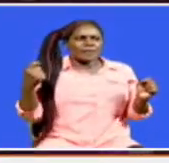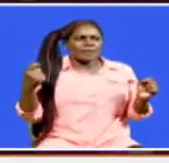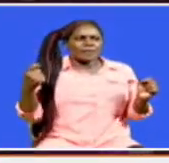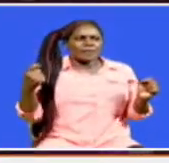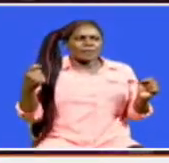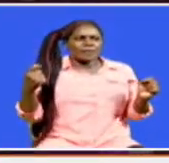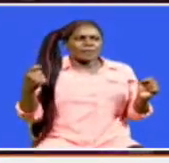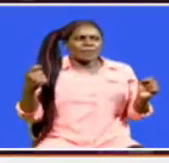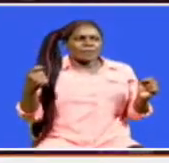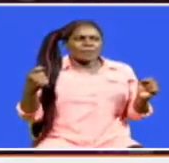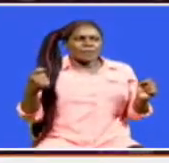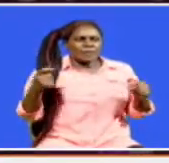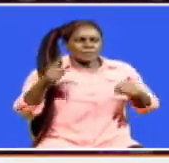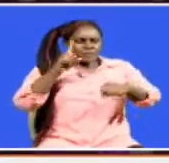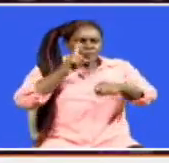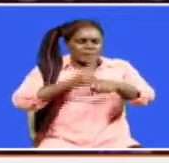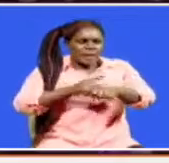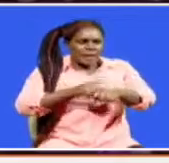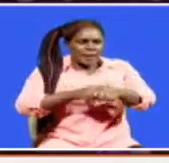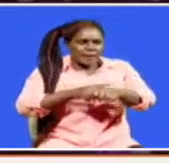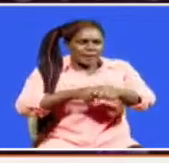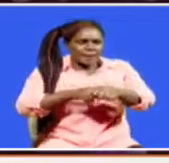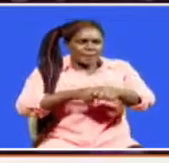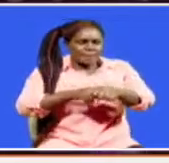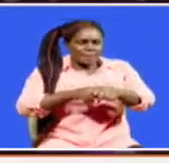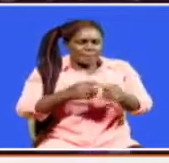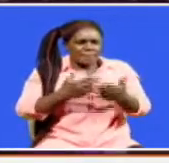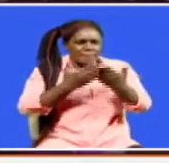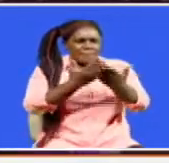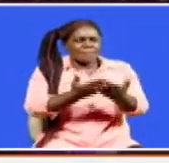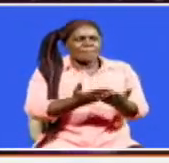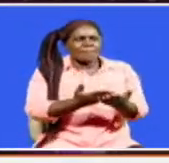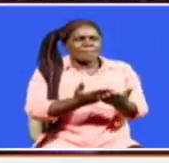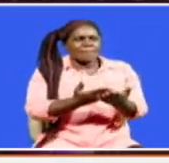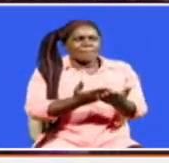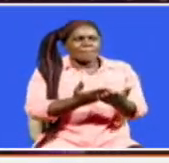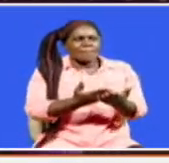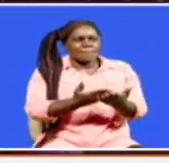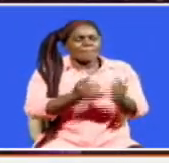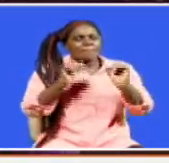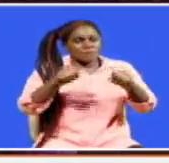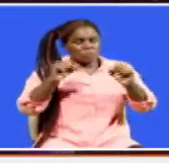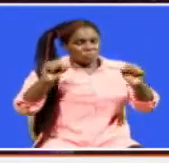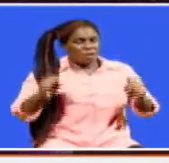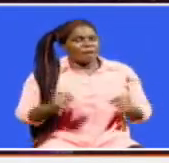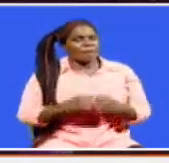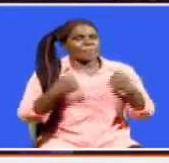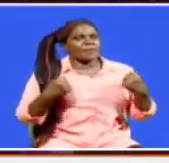at whatever time, at whatever age, it shall happen.